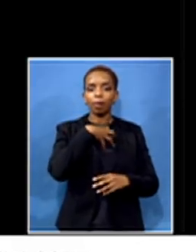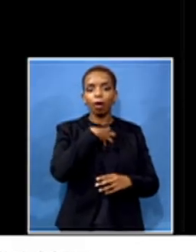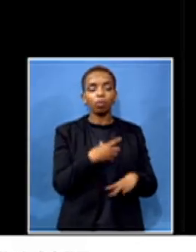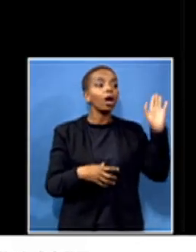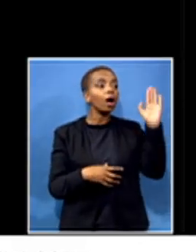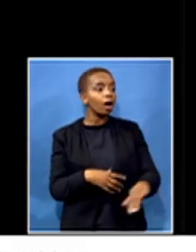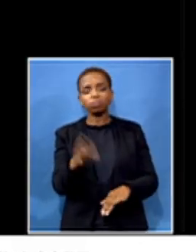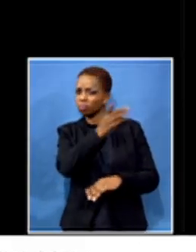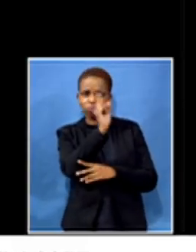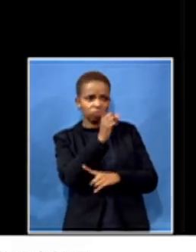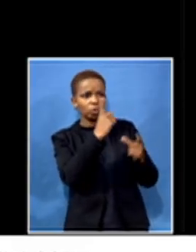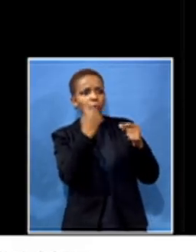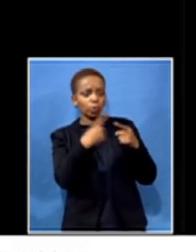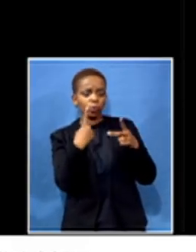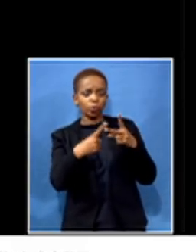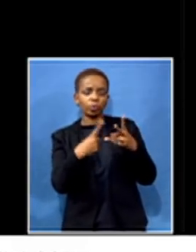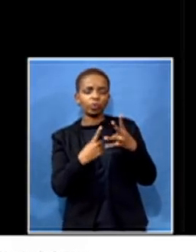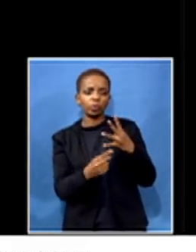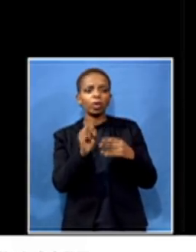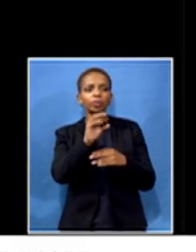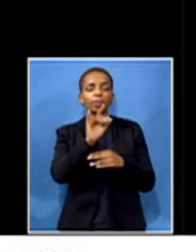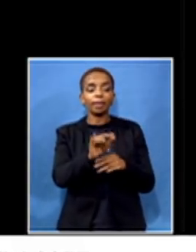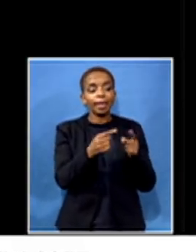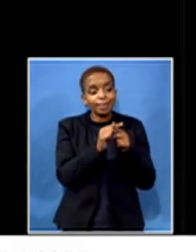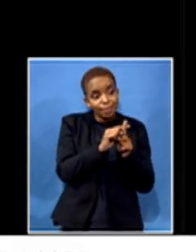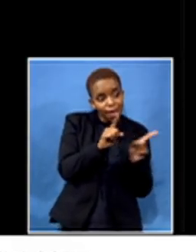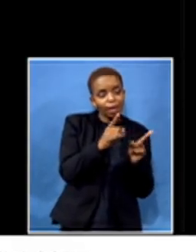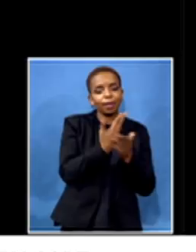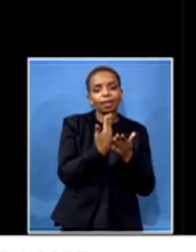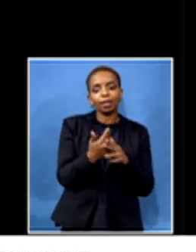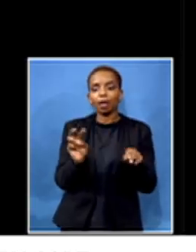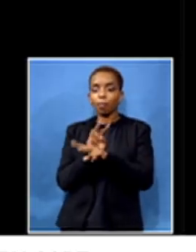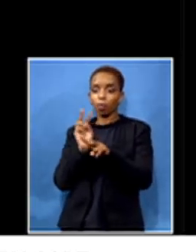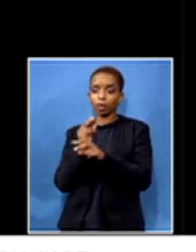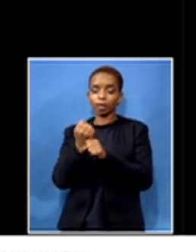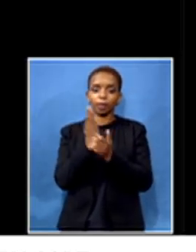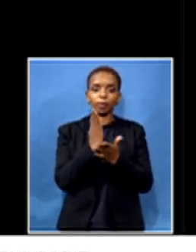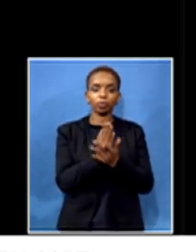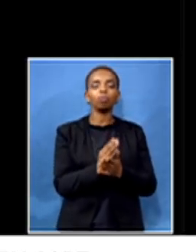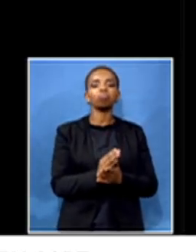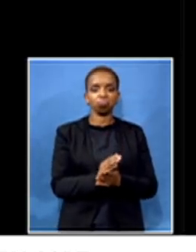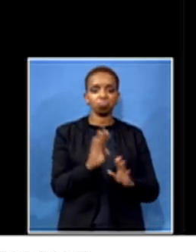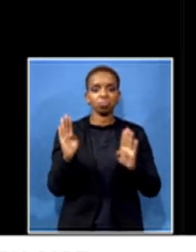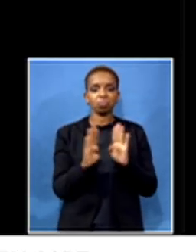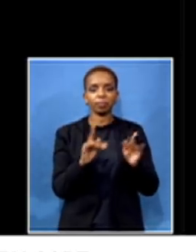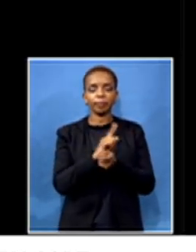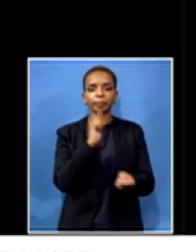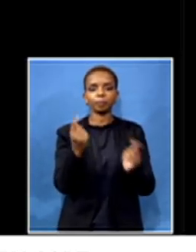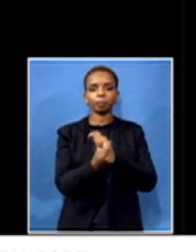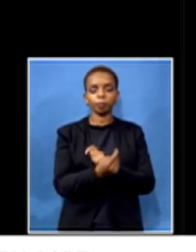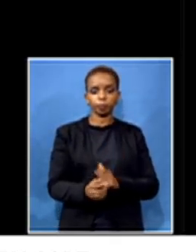with their families, so that they are the ones who are monitoring and ensuring that there's a social behavioral change. Honorable